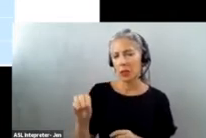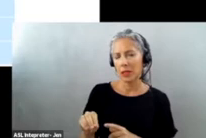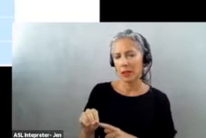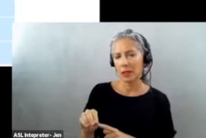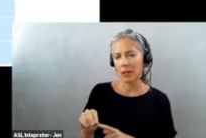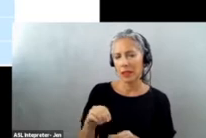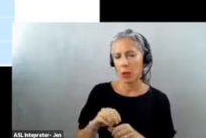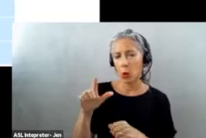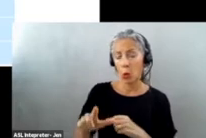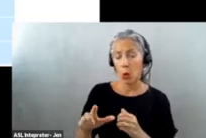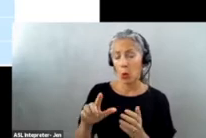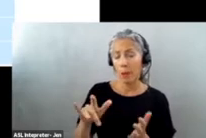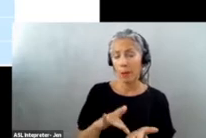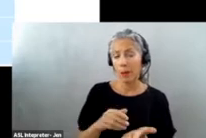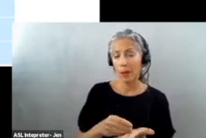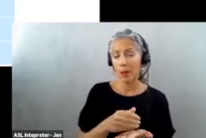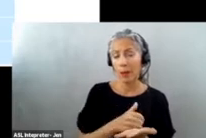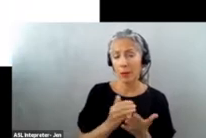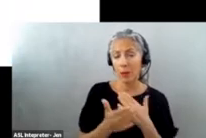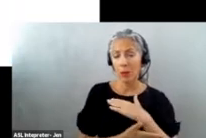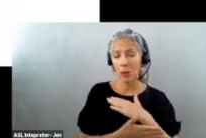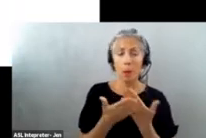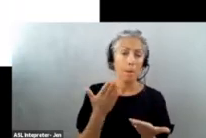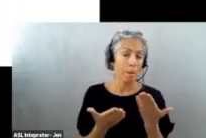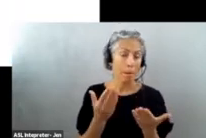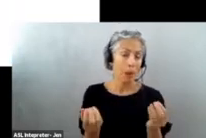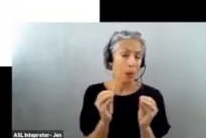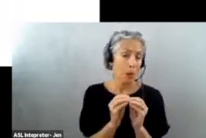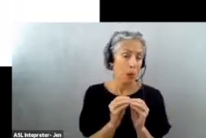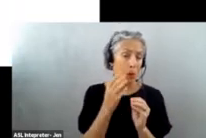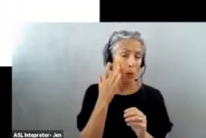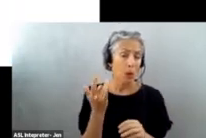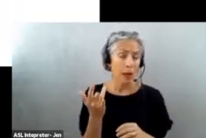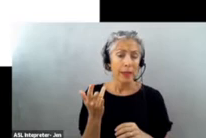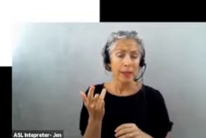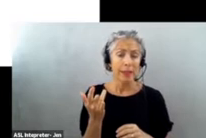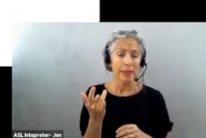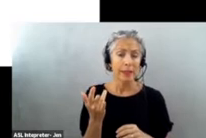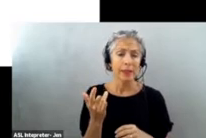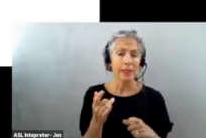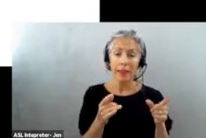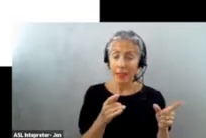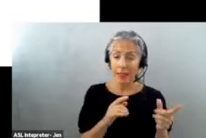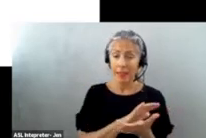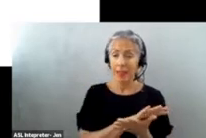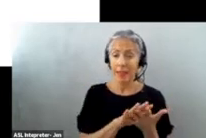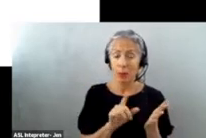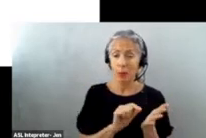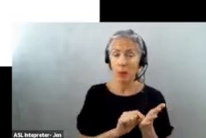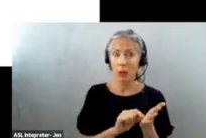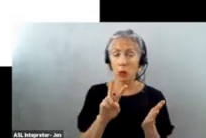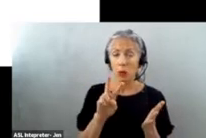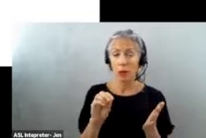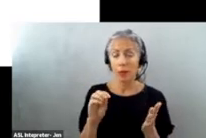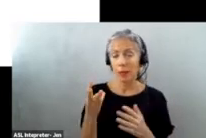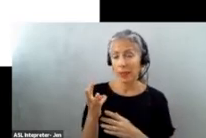in low and middle income countries, or maybe even more, because in this series, which was published then